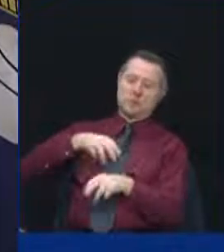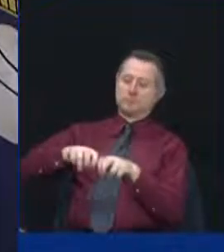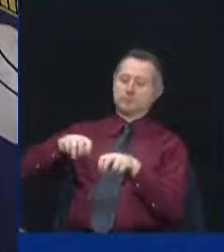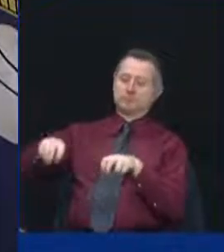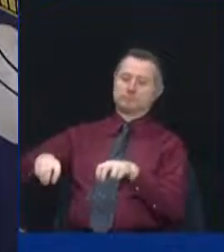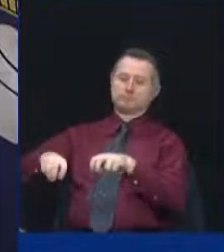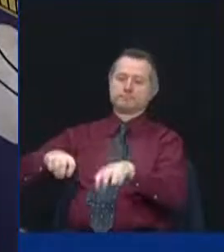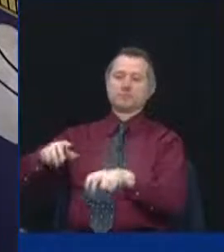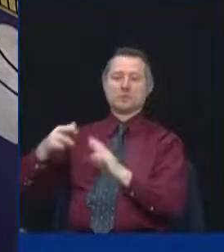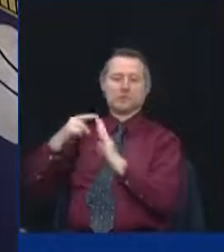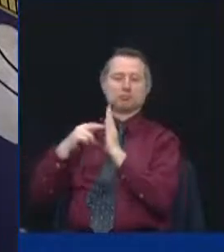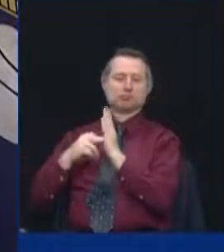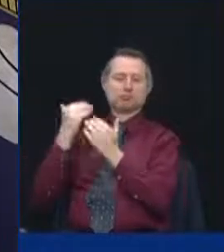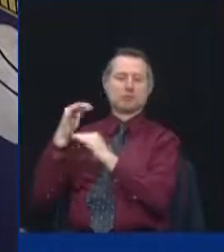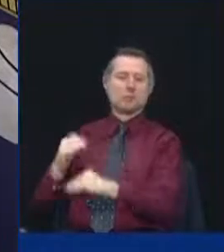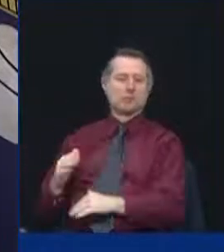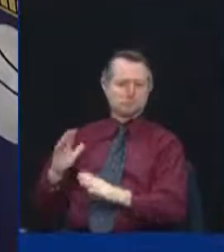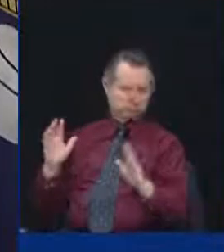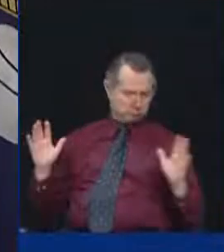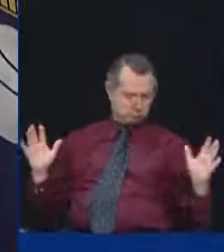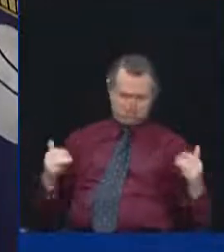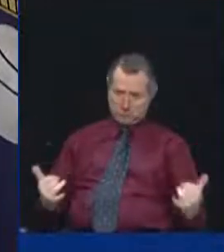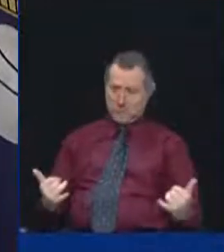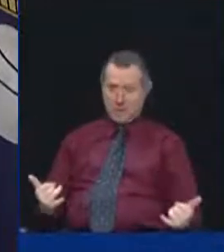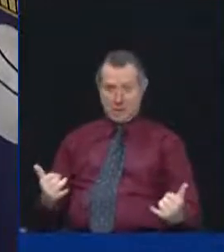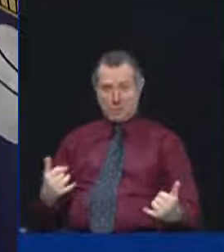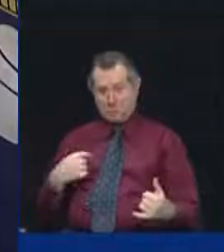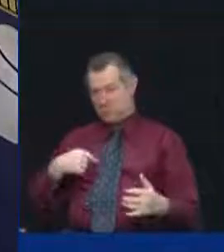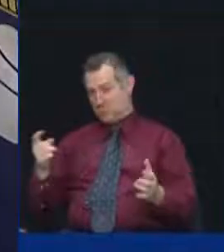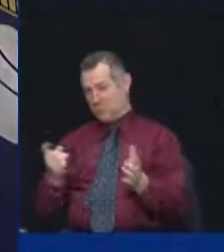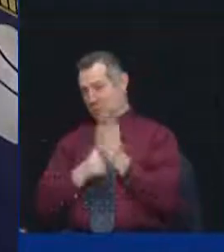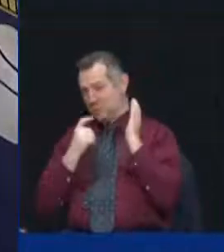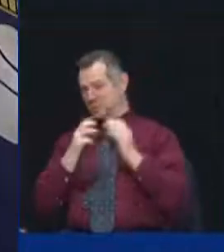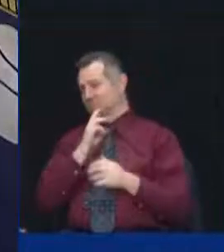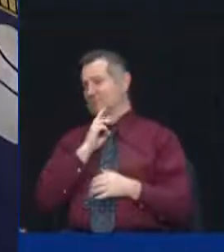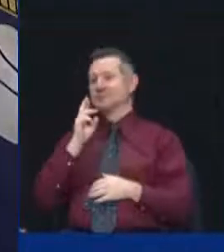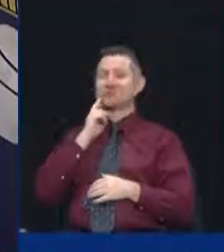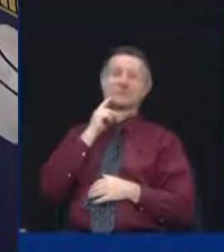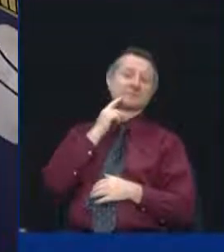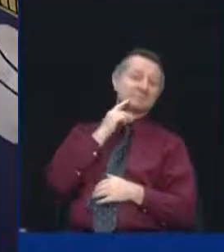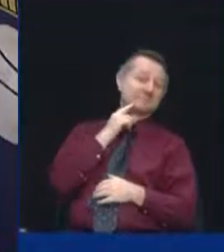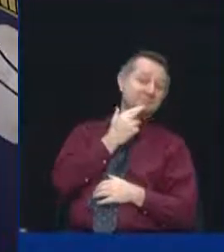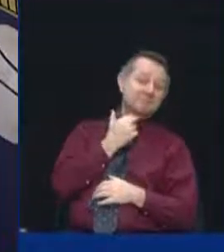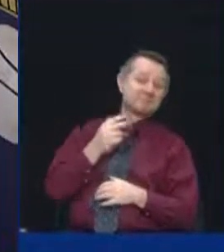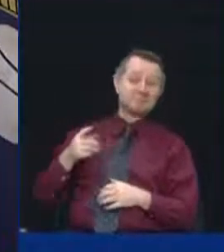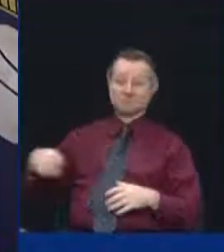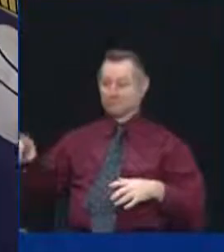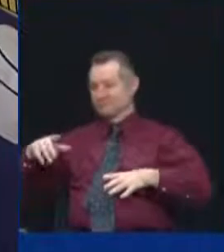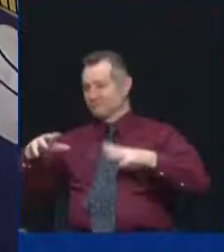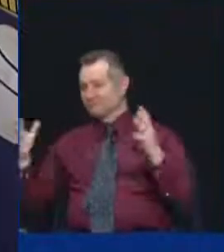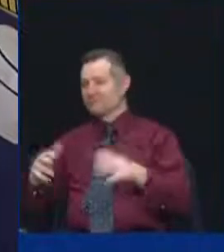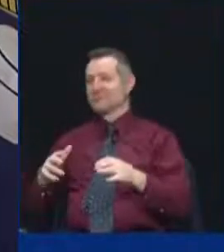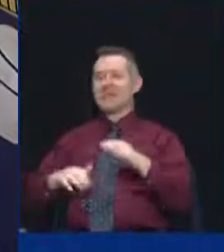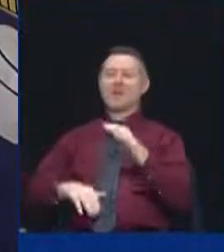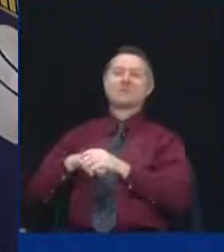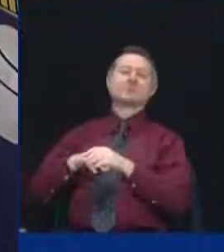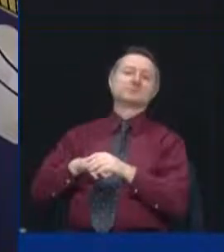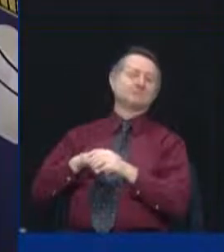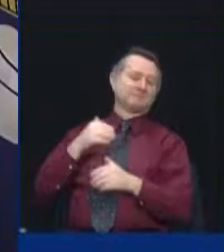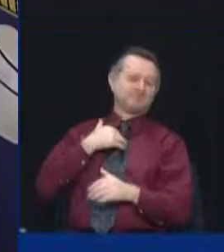We have requirements now in restaurants, etc., as to capacity.